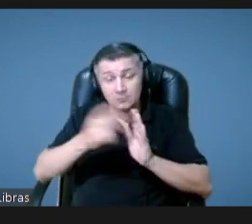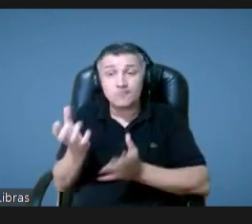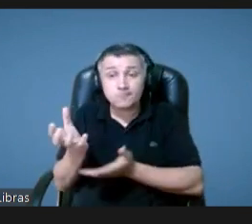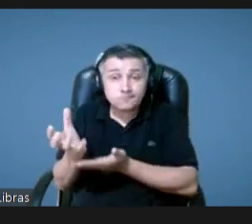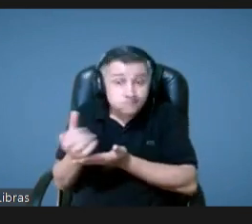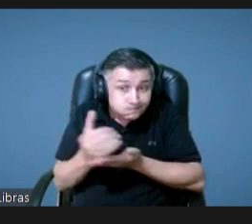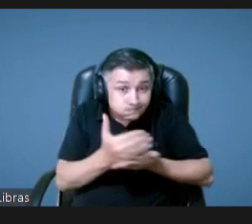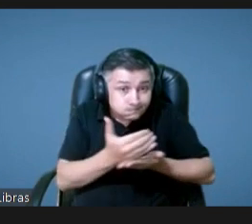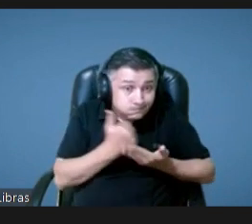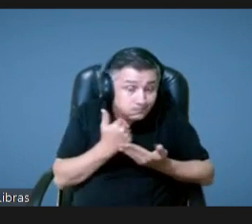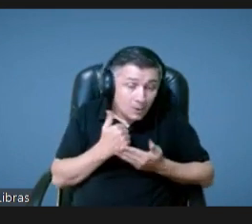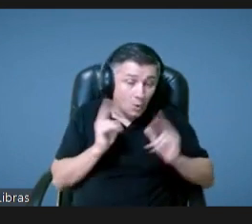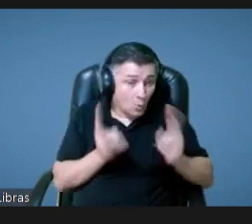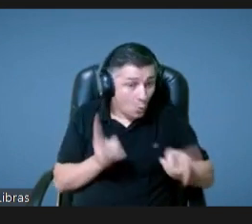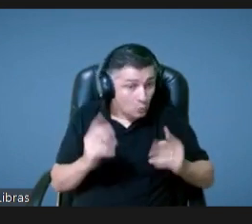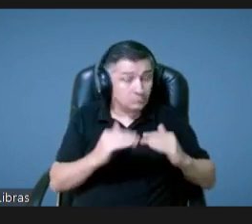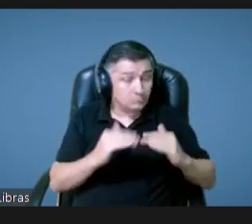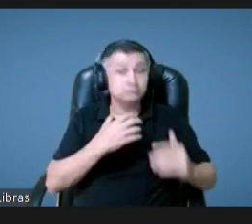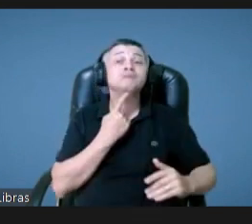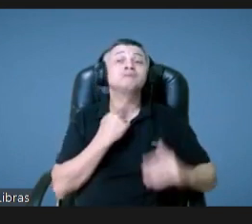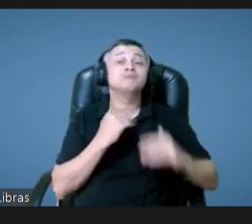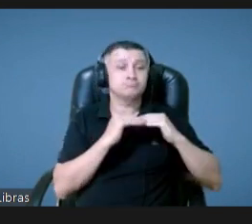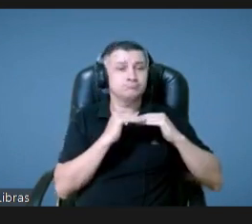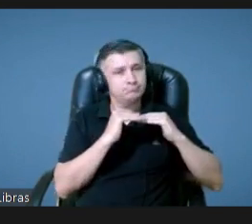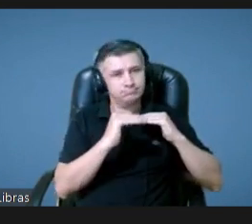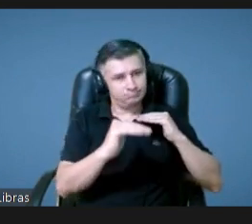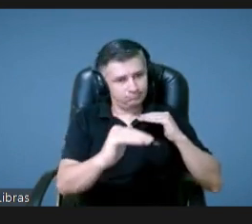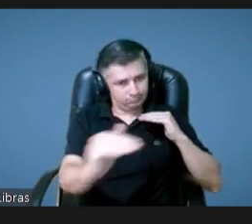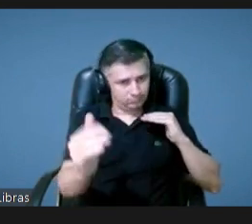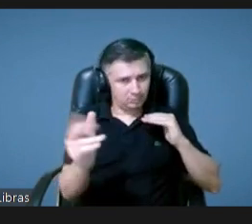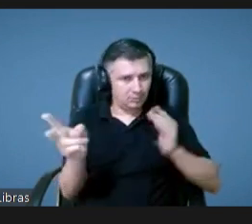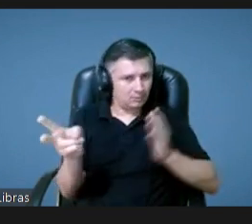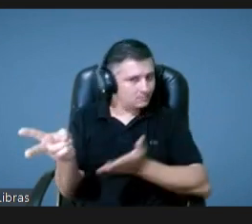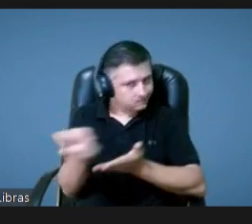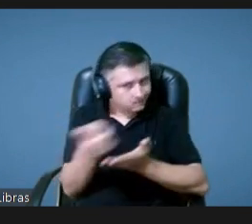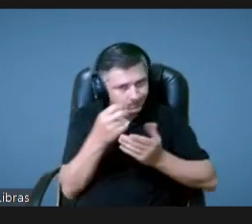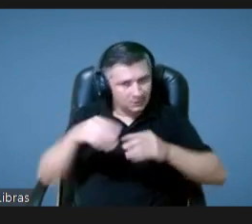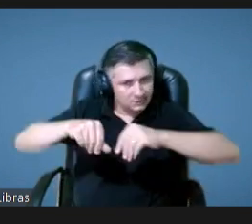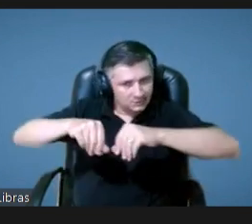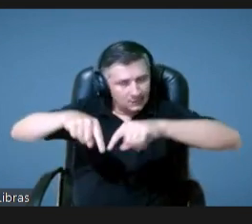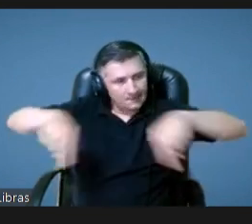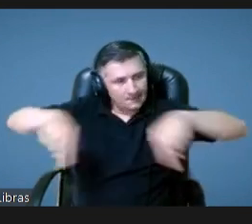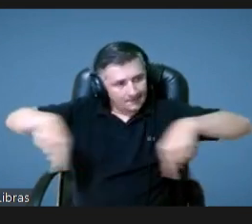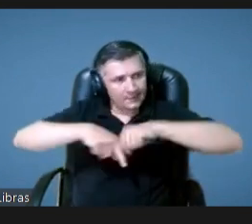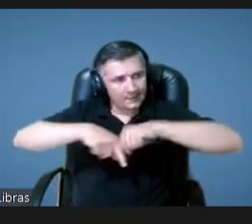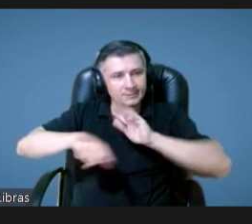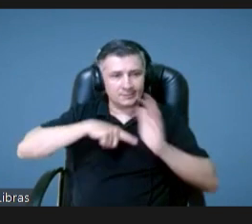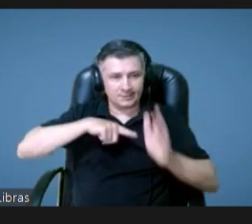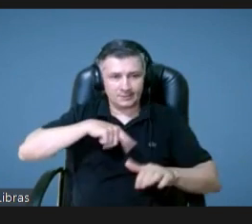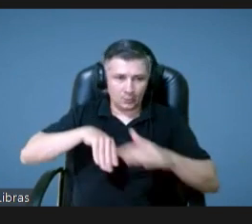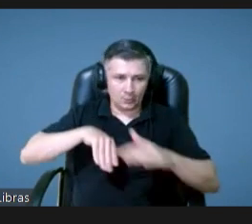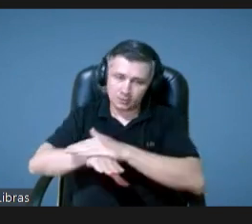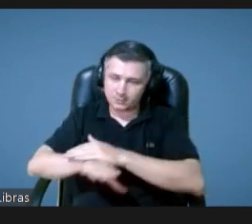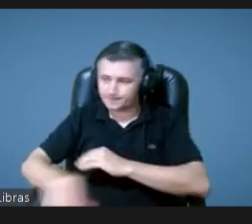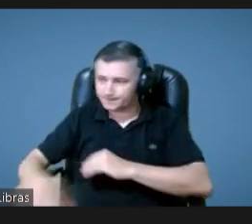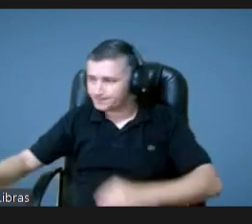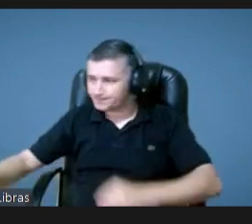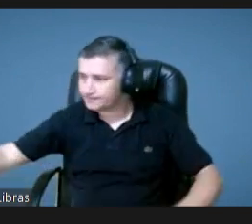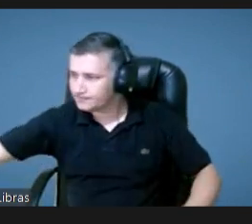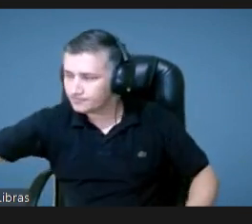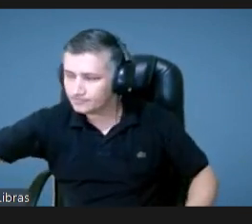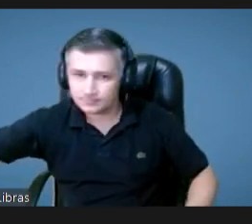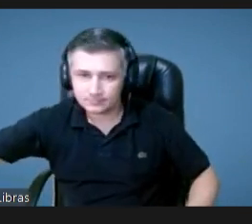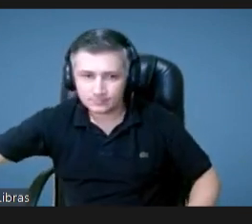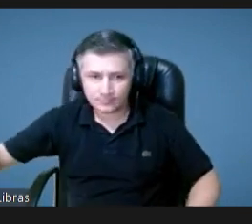All we want is to ensure the profitability that we think we should have for